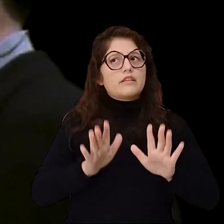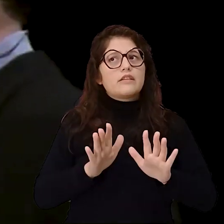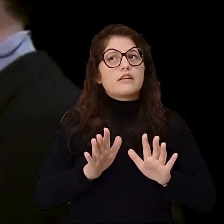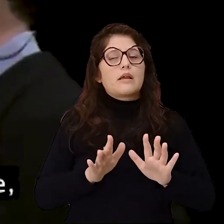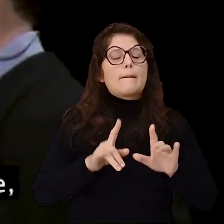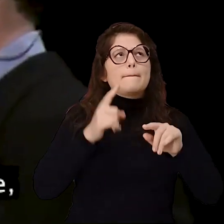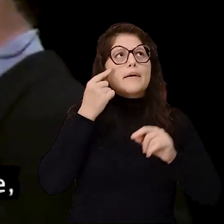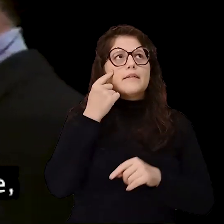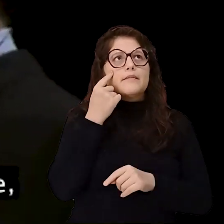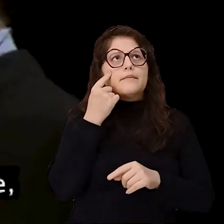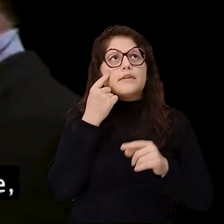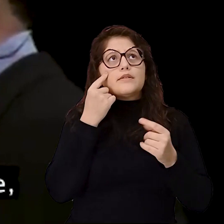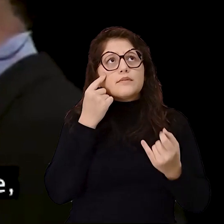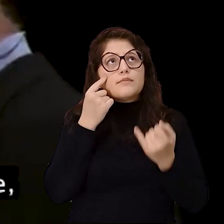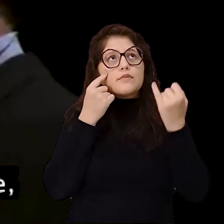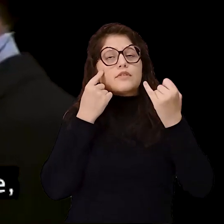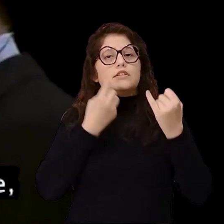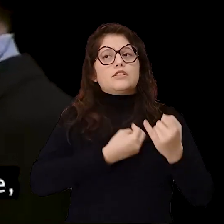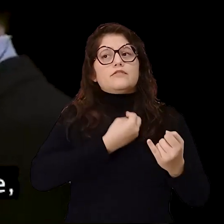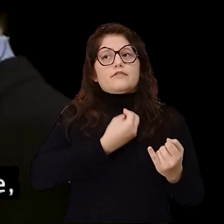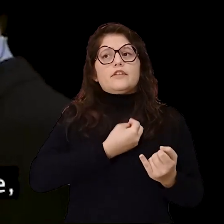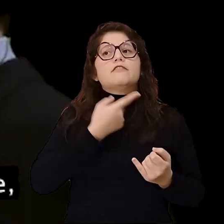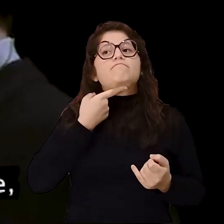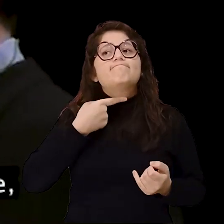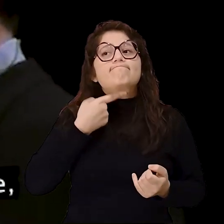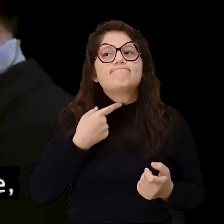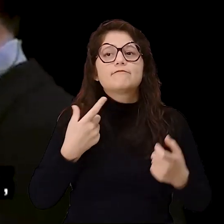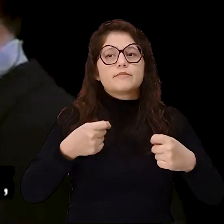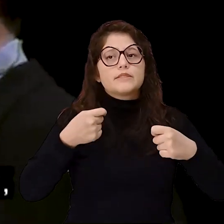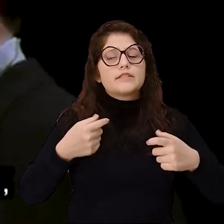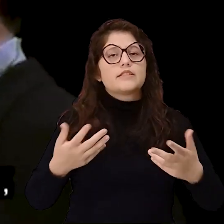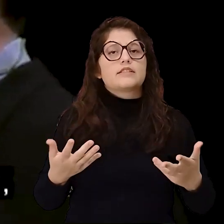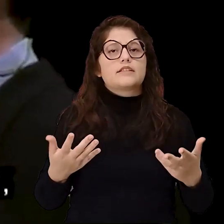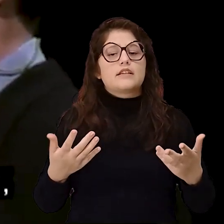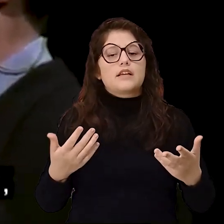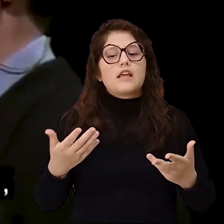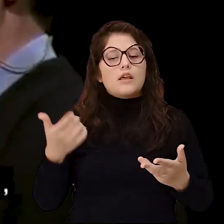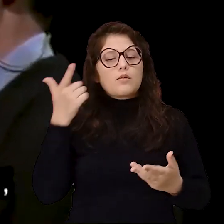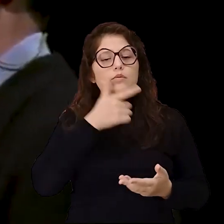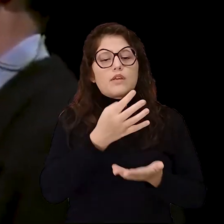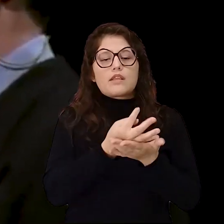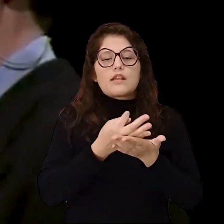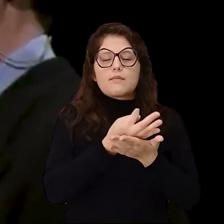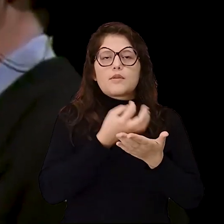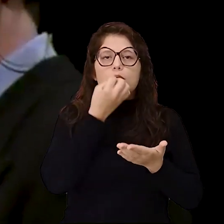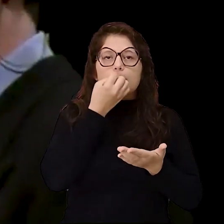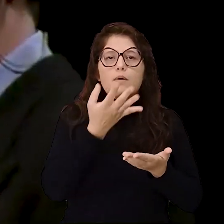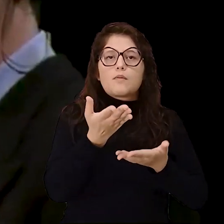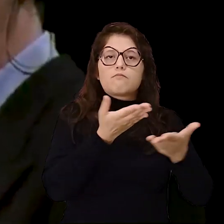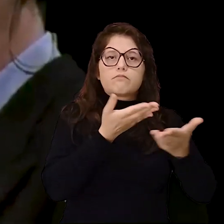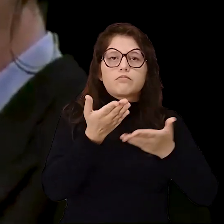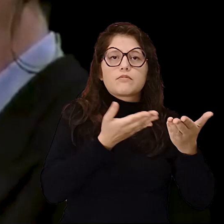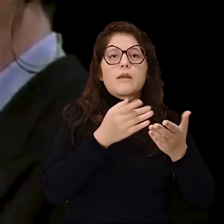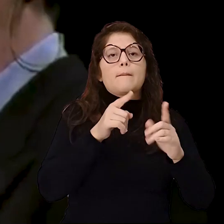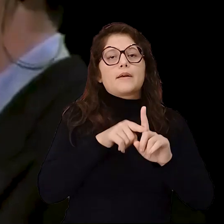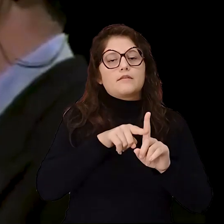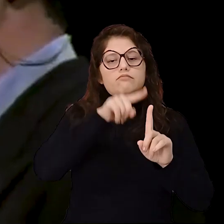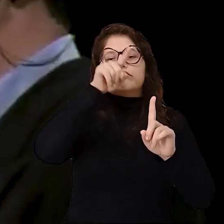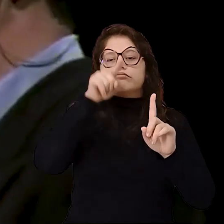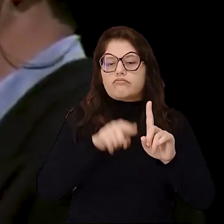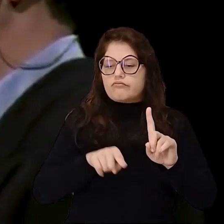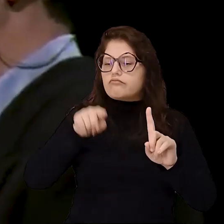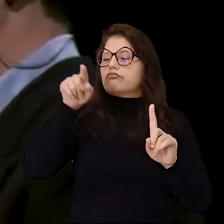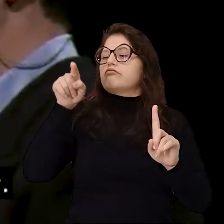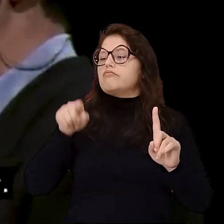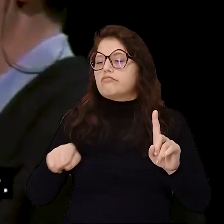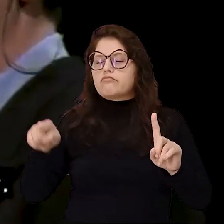the fight. The first is that I knew that, objectively speaking, I had a nice life, and that if I could only get well, there was something